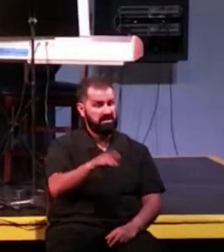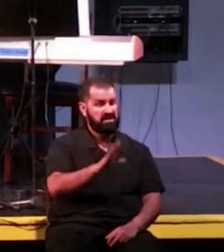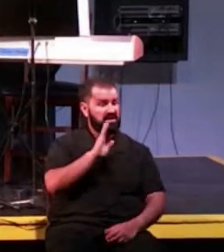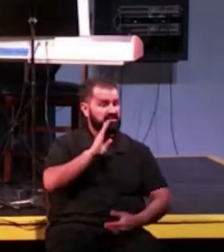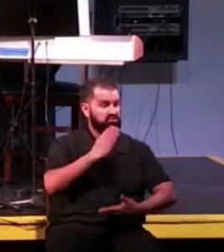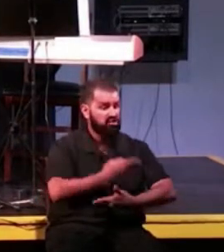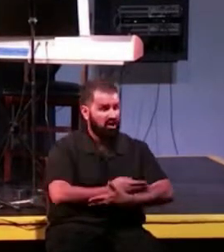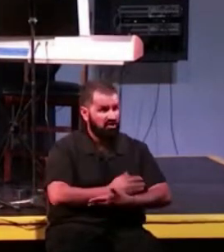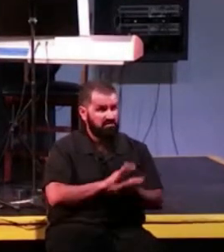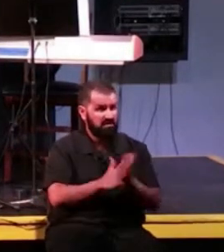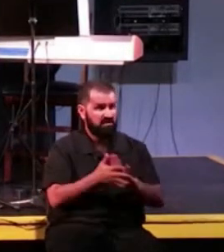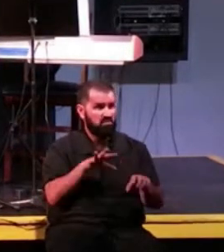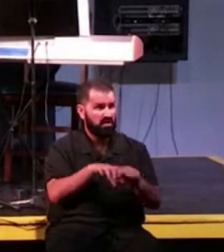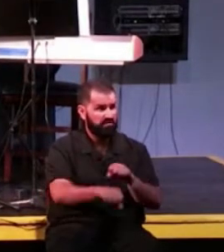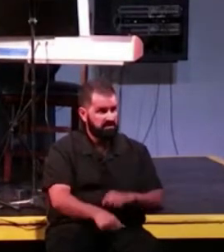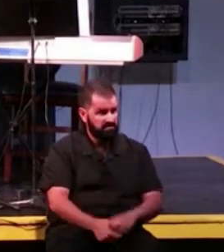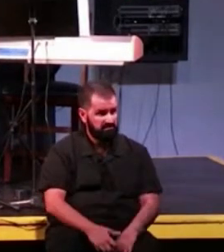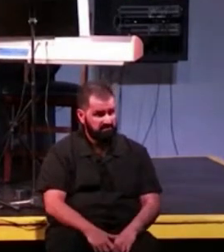got raped.